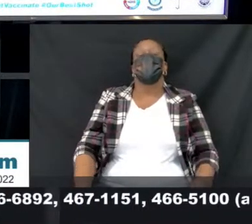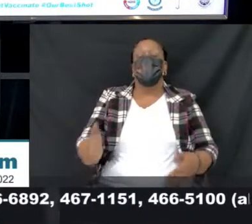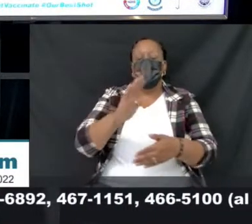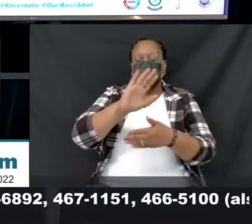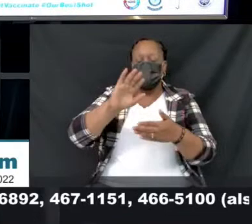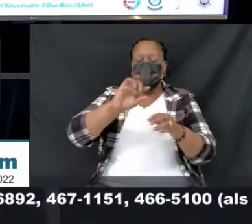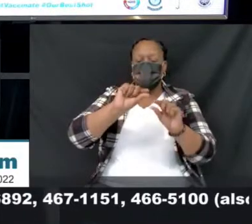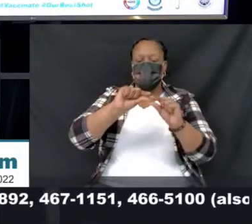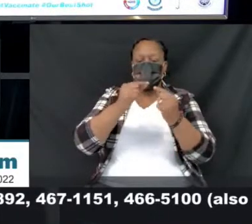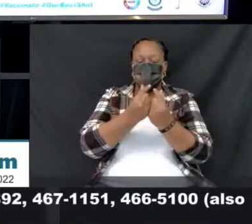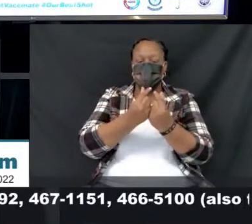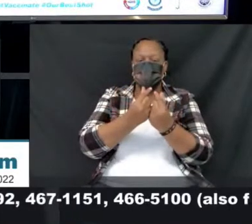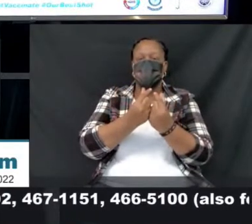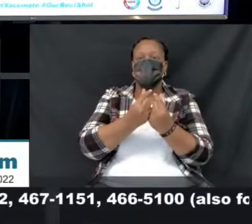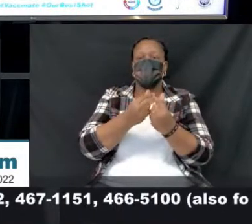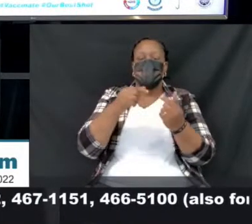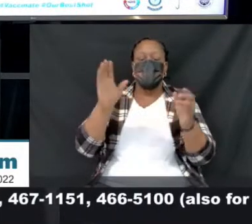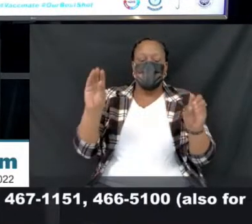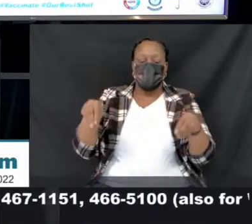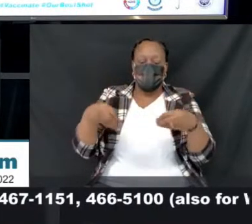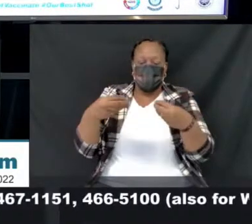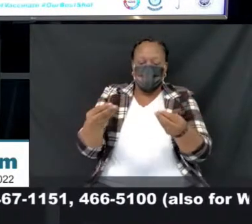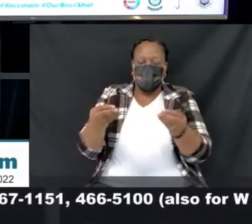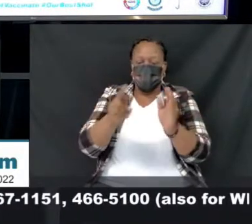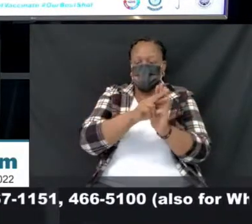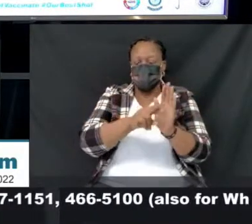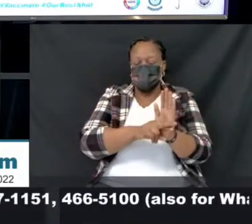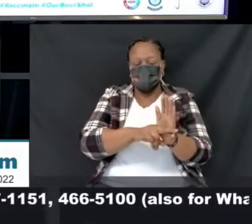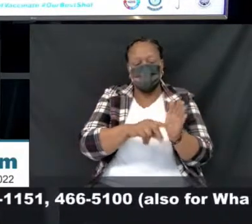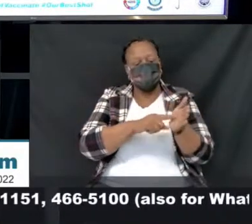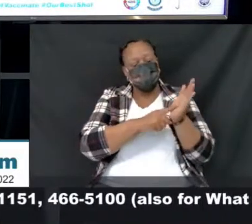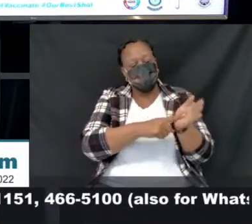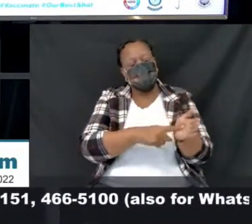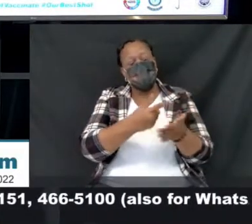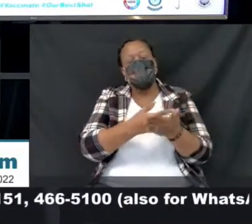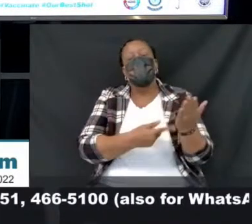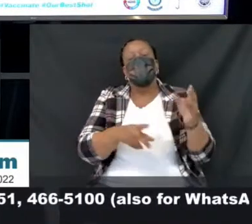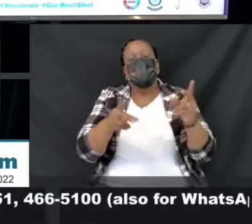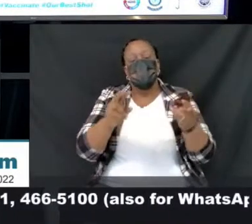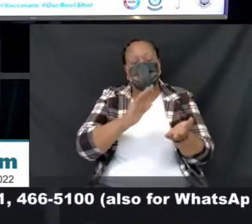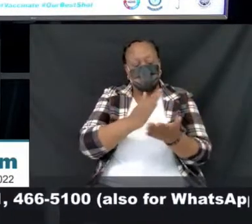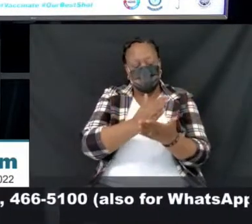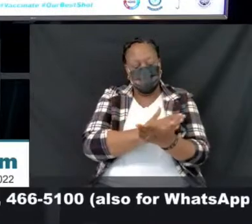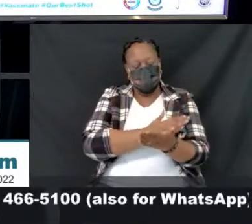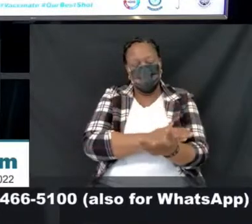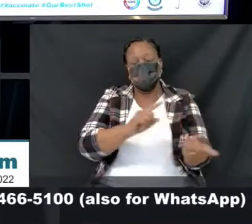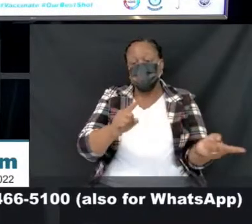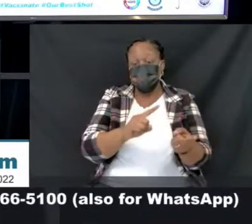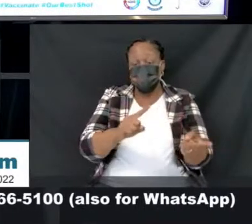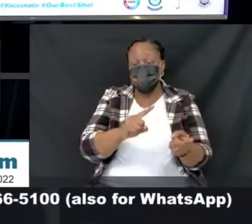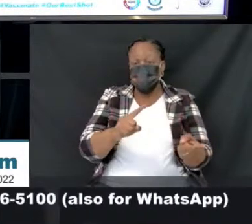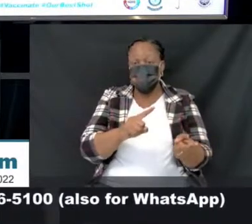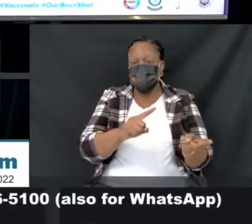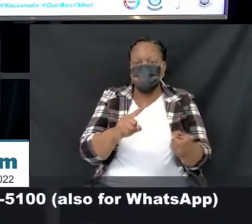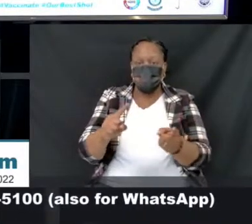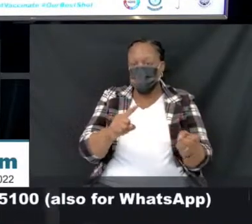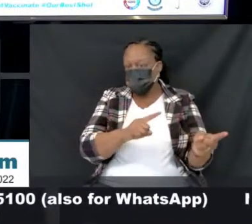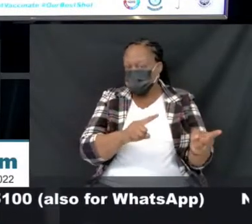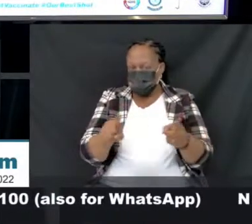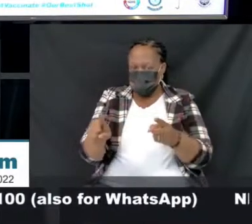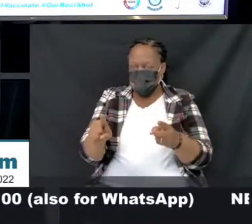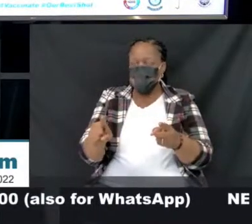have been given some guidance for them to go and do some more work. I must say to you that we